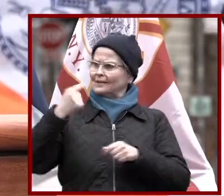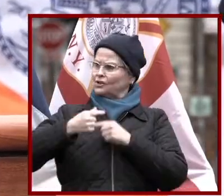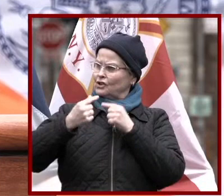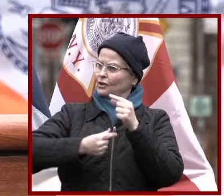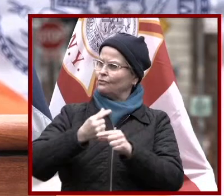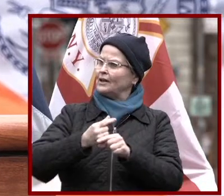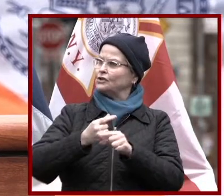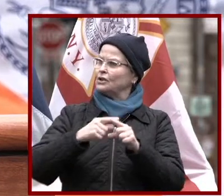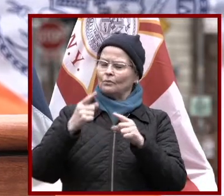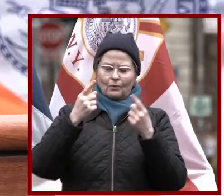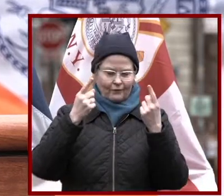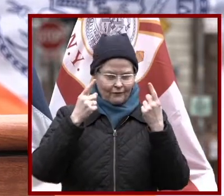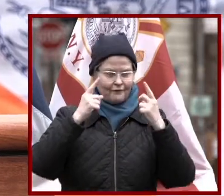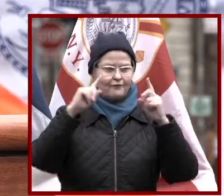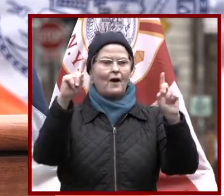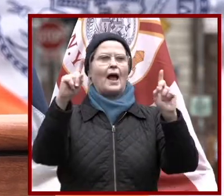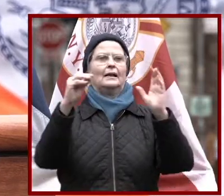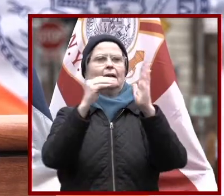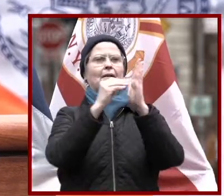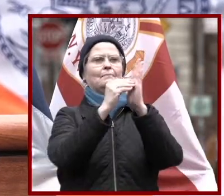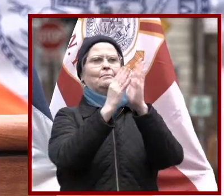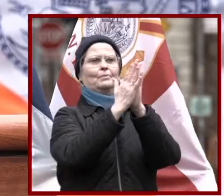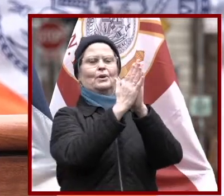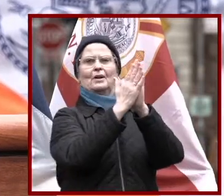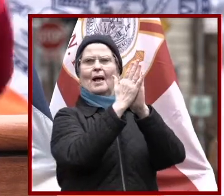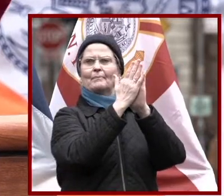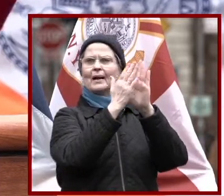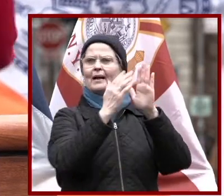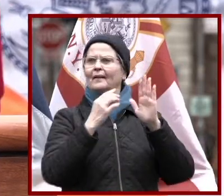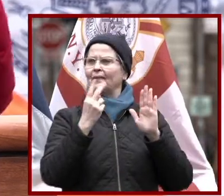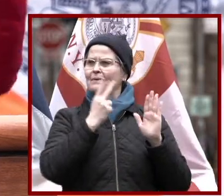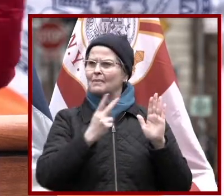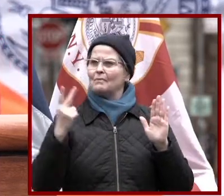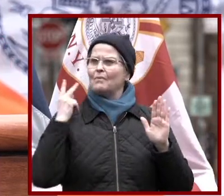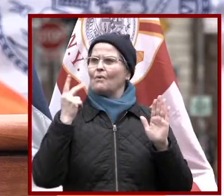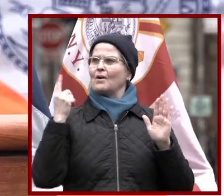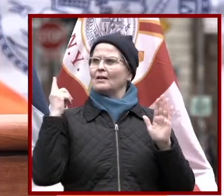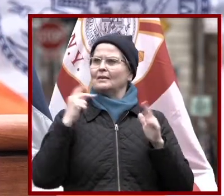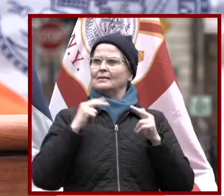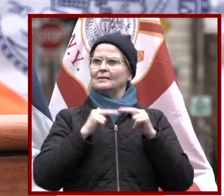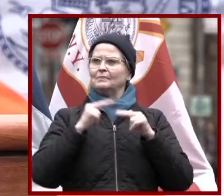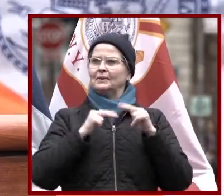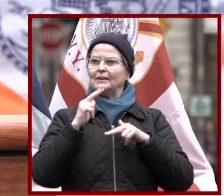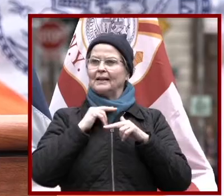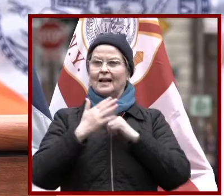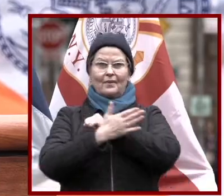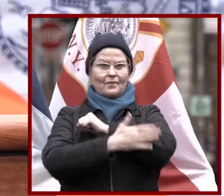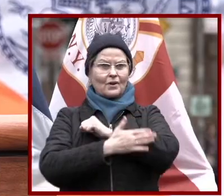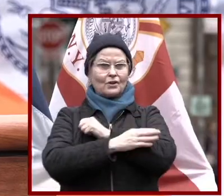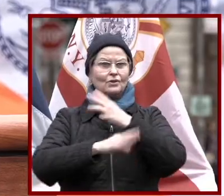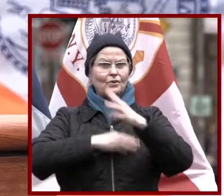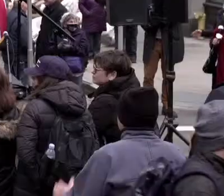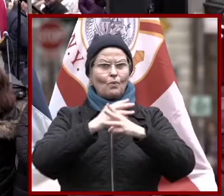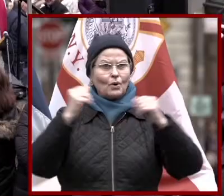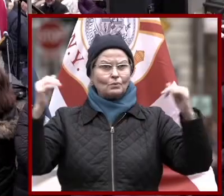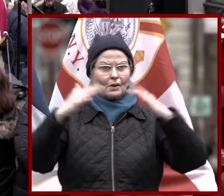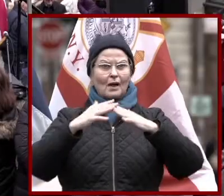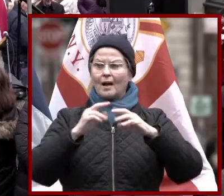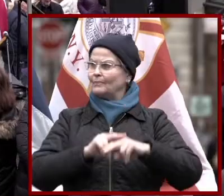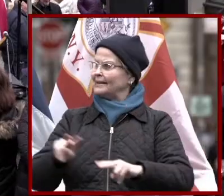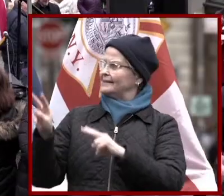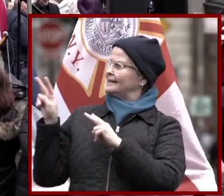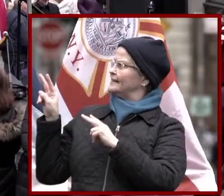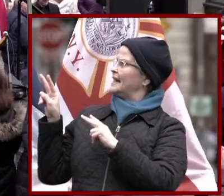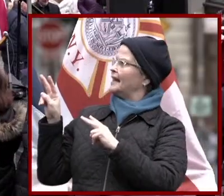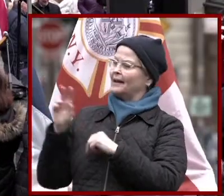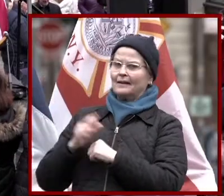put up on this building the Triangle Fire Memorial, and the country and the world will come and see it. So thank you, all of you,